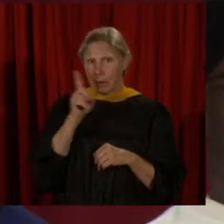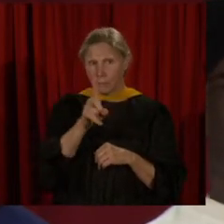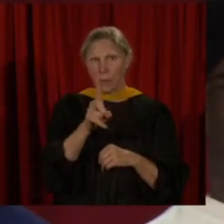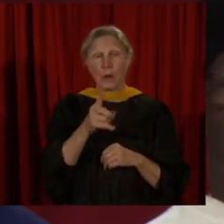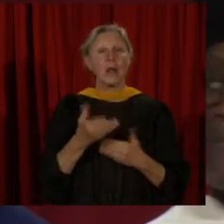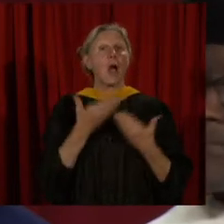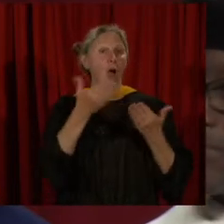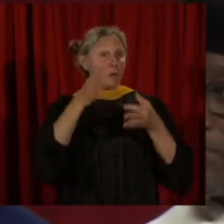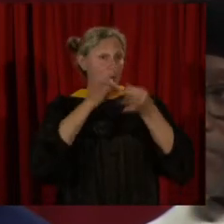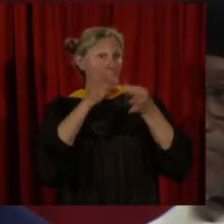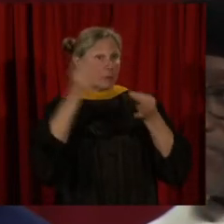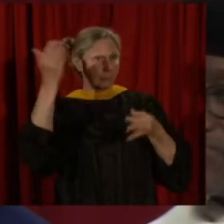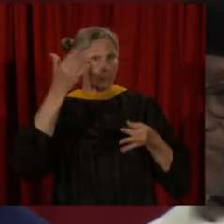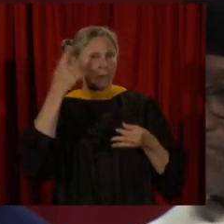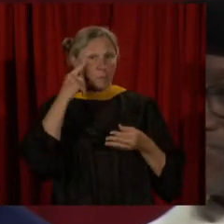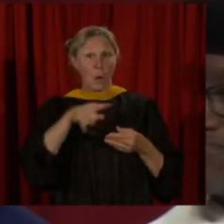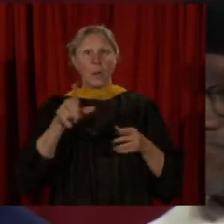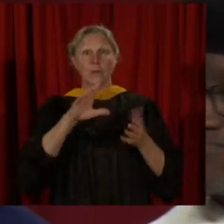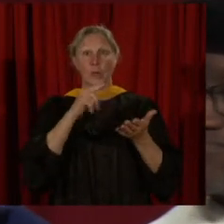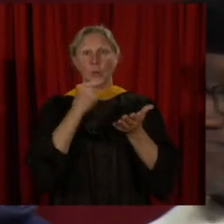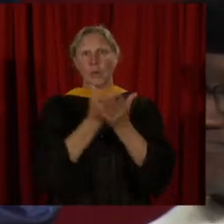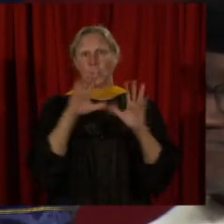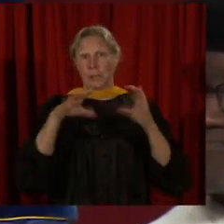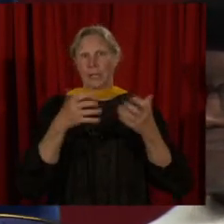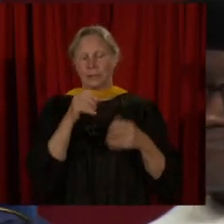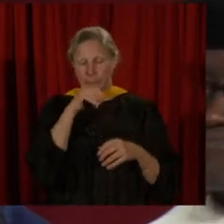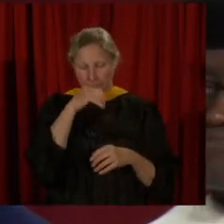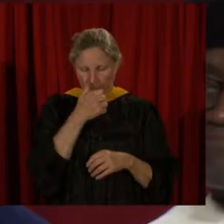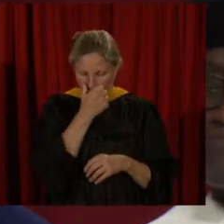your remarks on behalf of the graduating class?